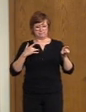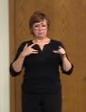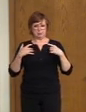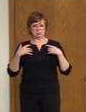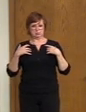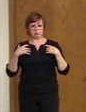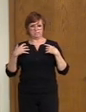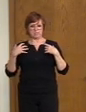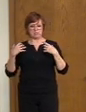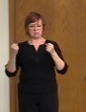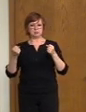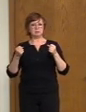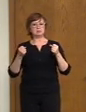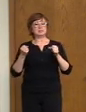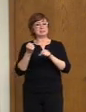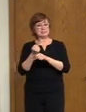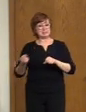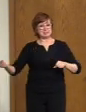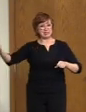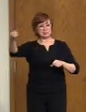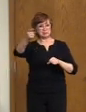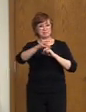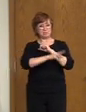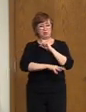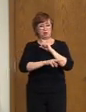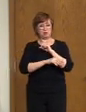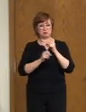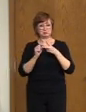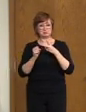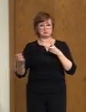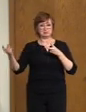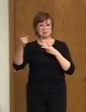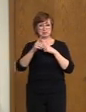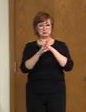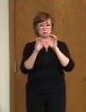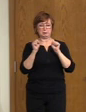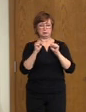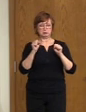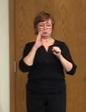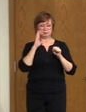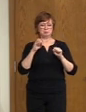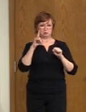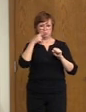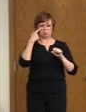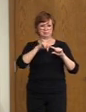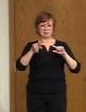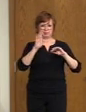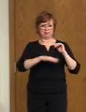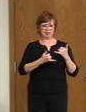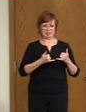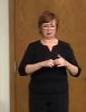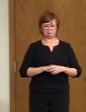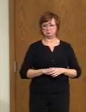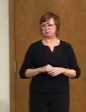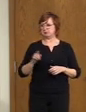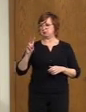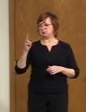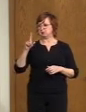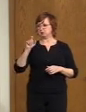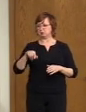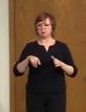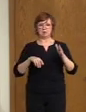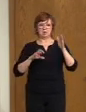and winter in 2021 compared to this year. Follow-up, Phil? Yes, this may be a